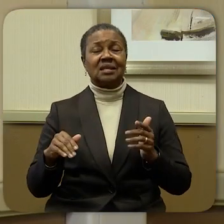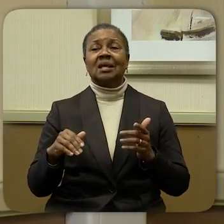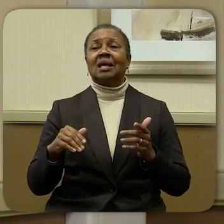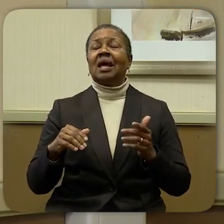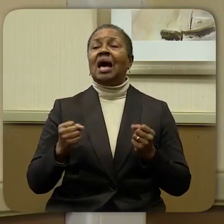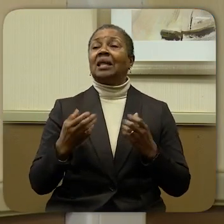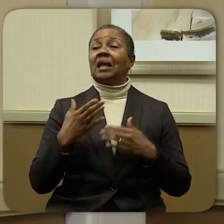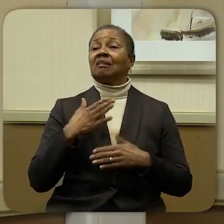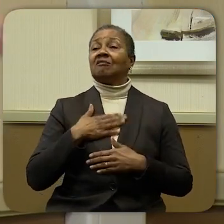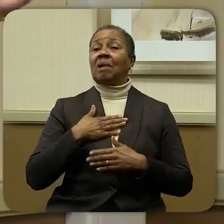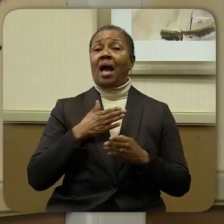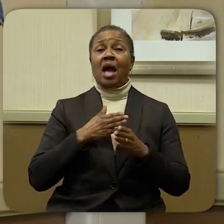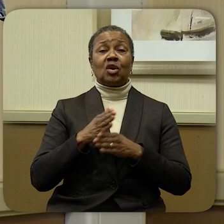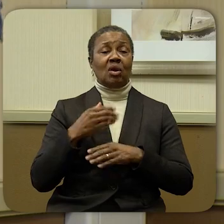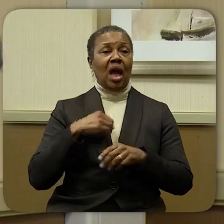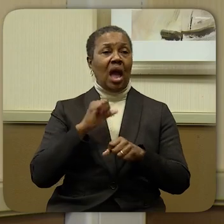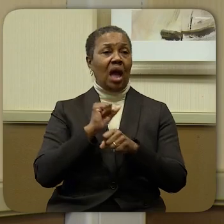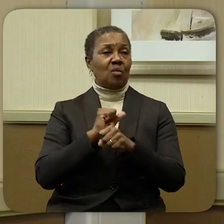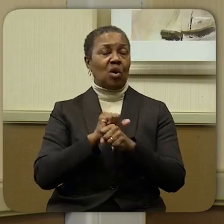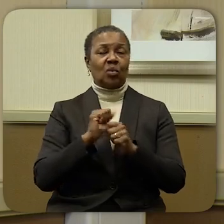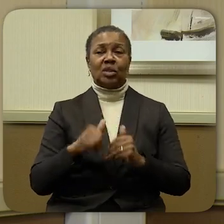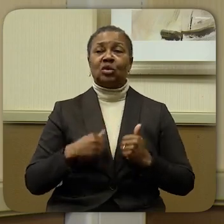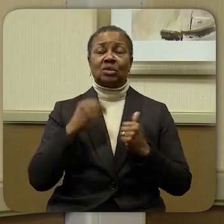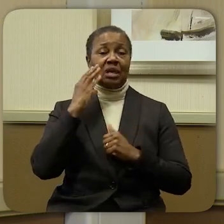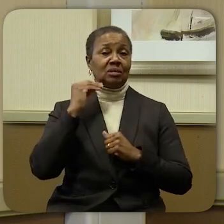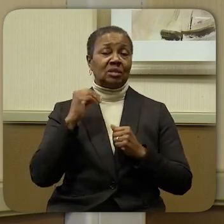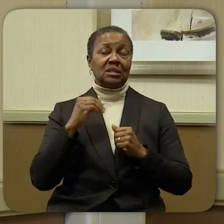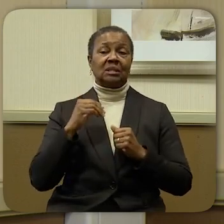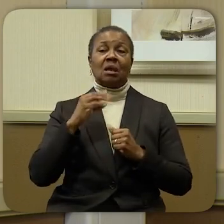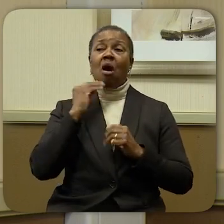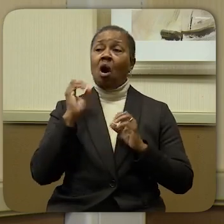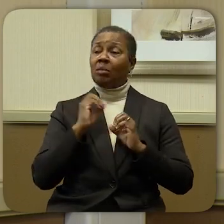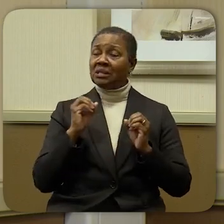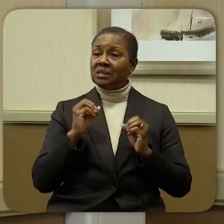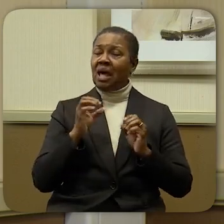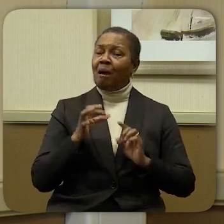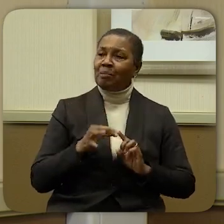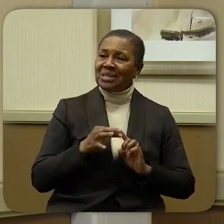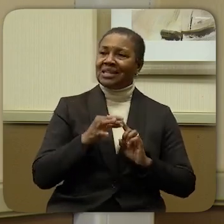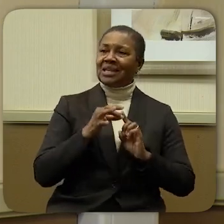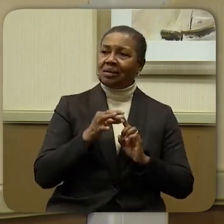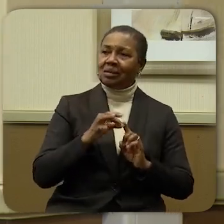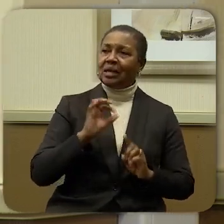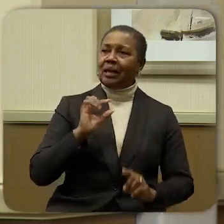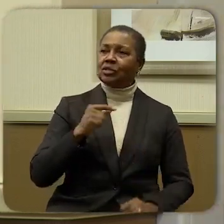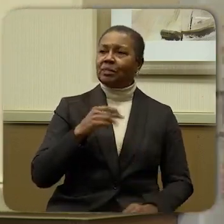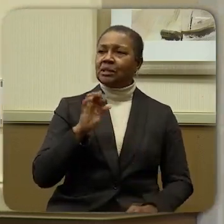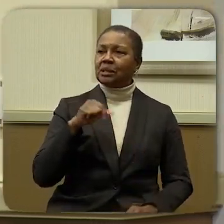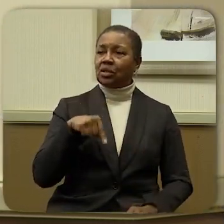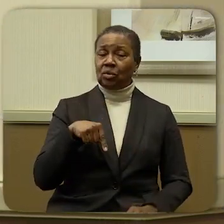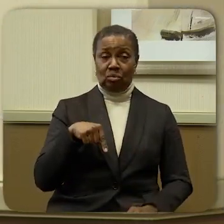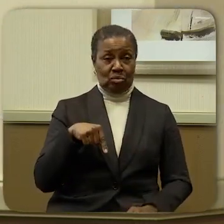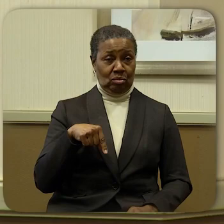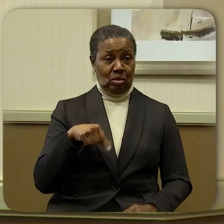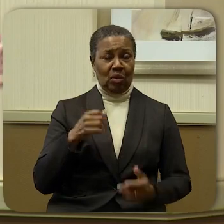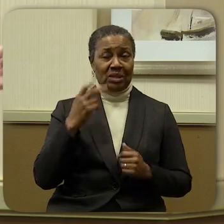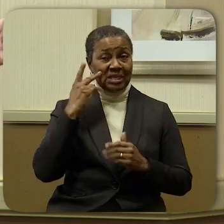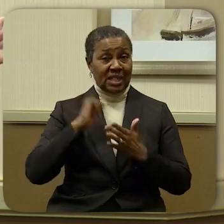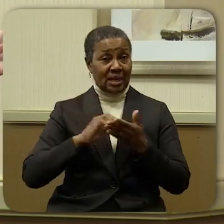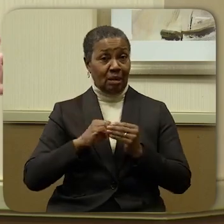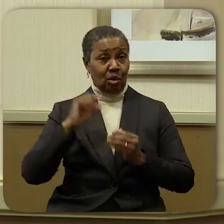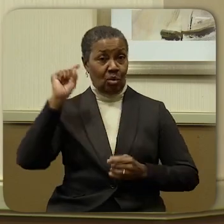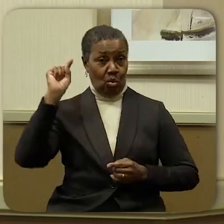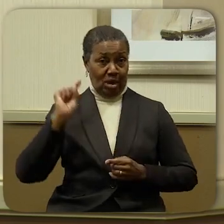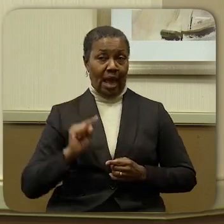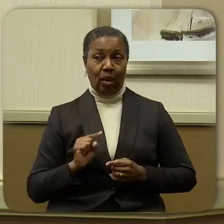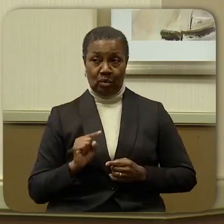of my career working with youth experiencing homelessness, particularly LGBT youth. And so I really want to see that number go